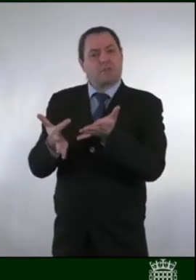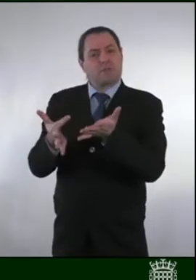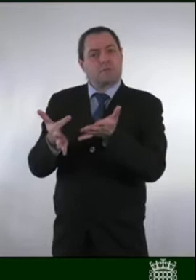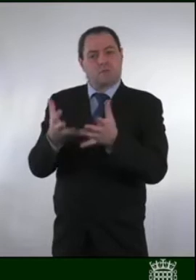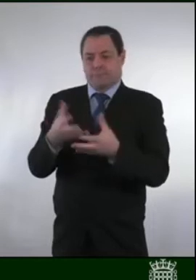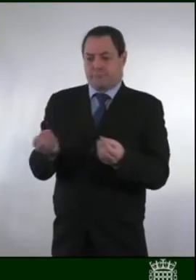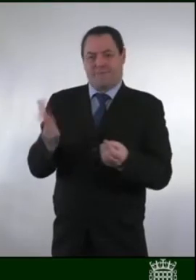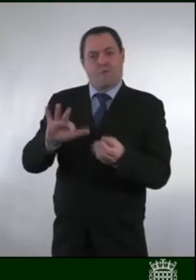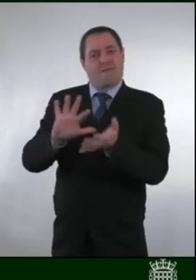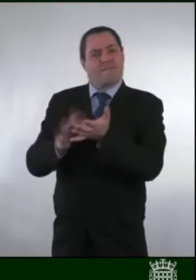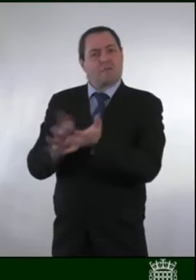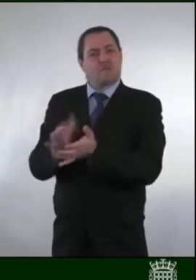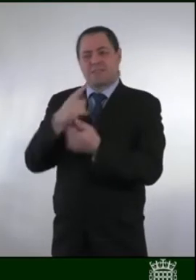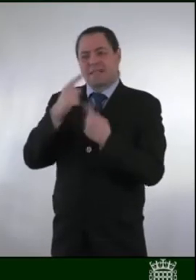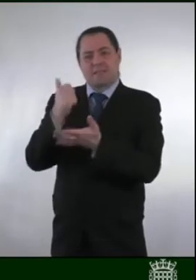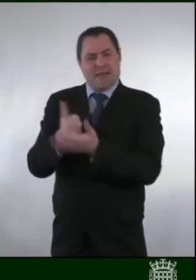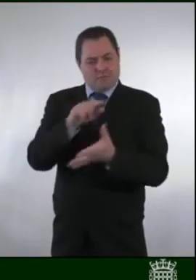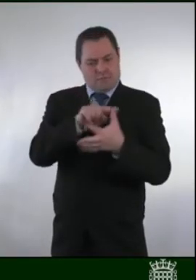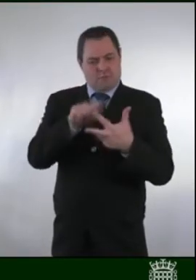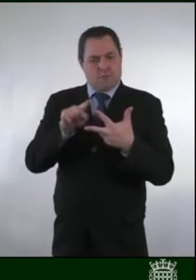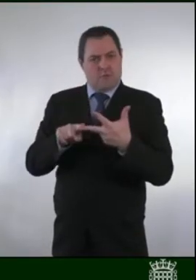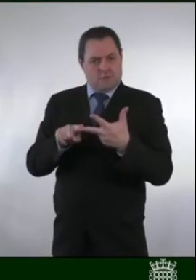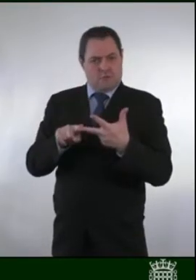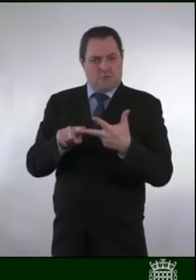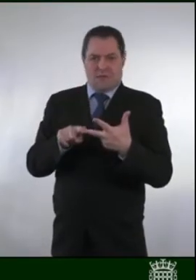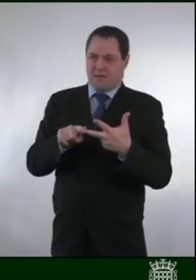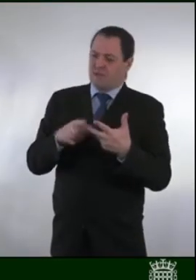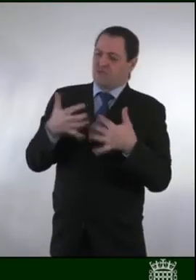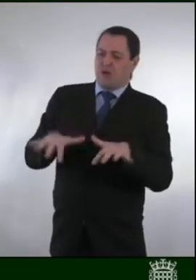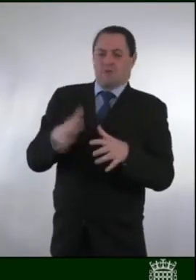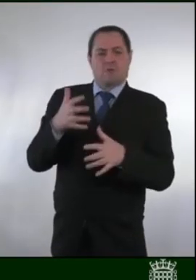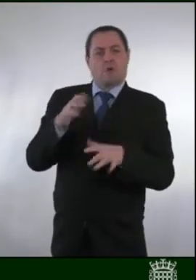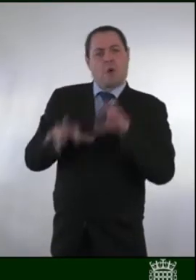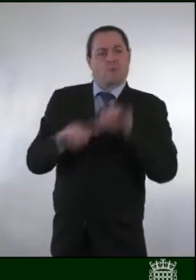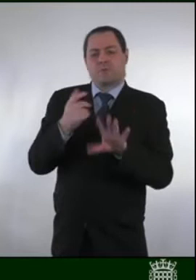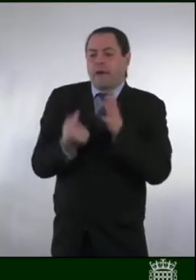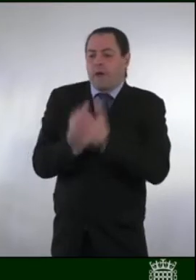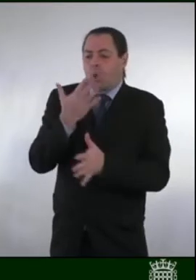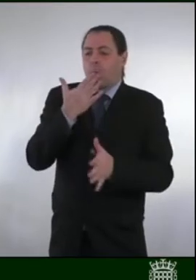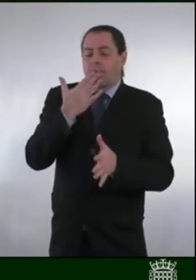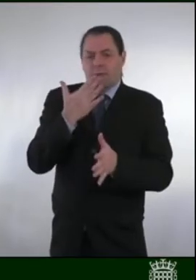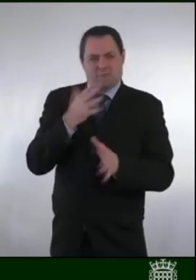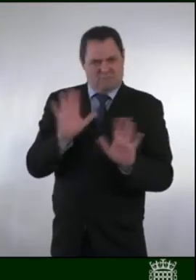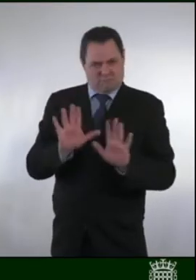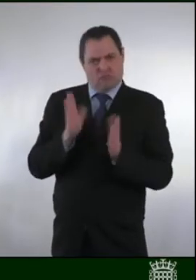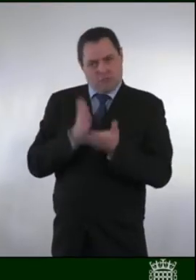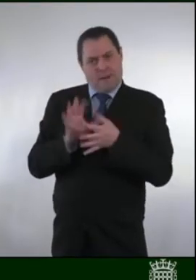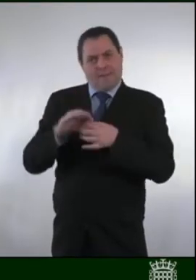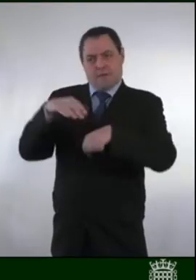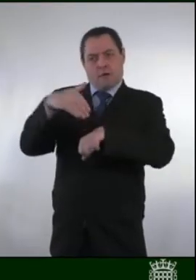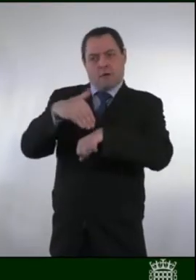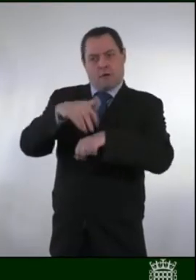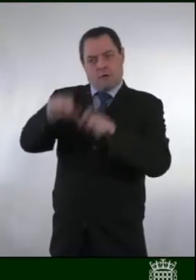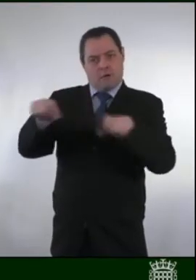the fingerprints database. So this isn't just a technical issue. It's about criminals not being caught and victims not